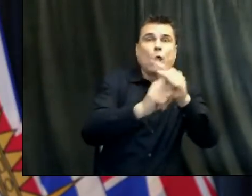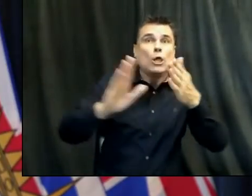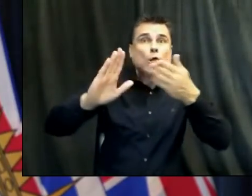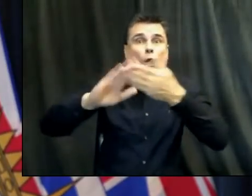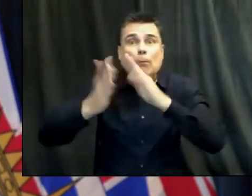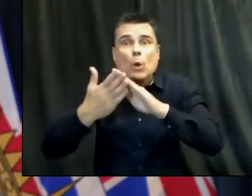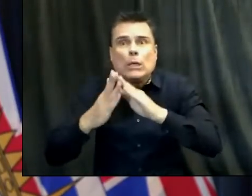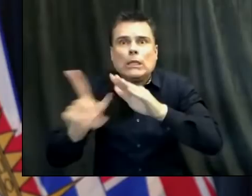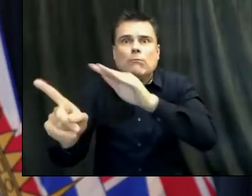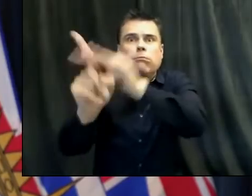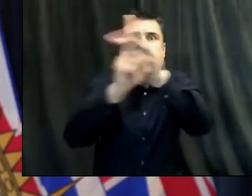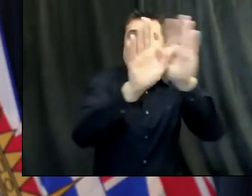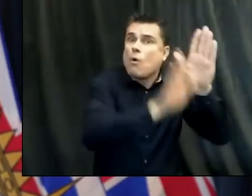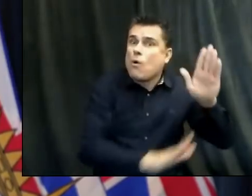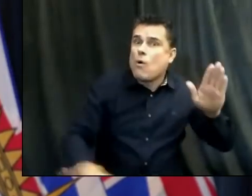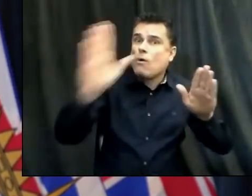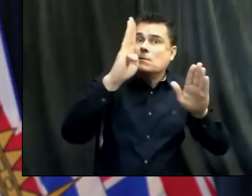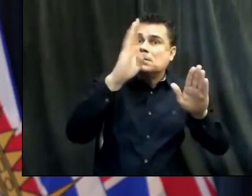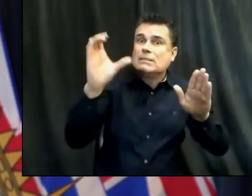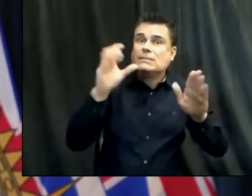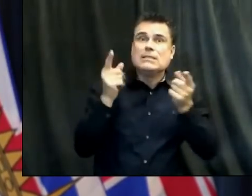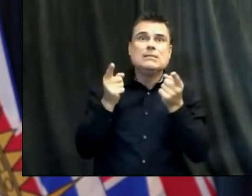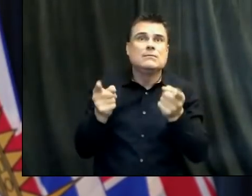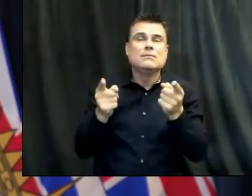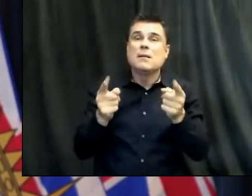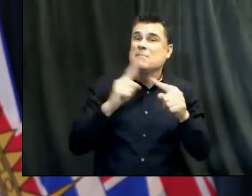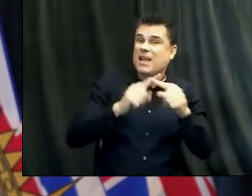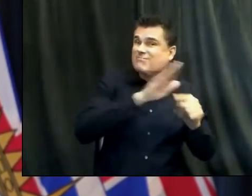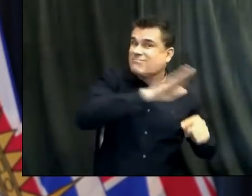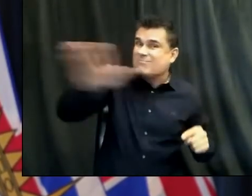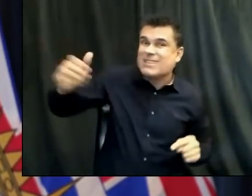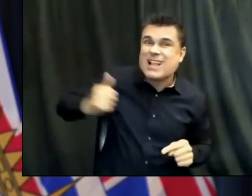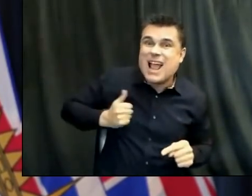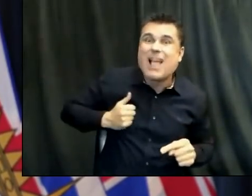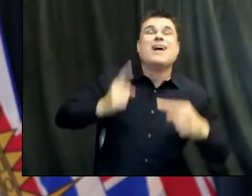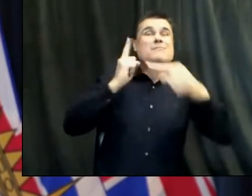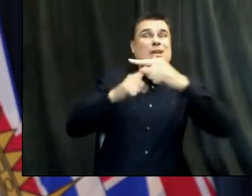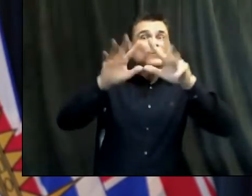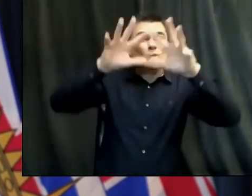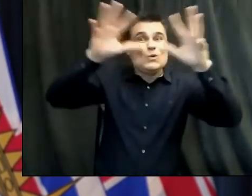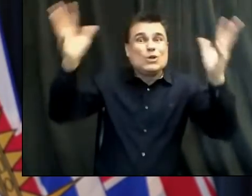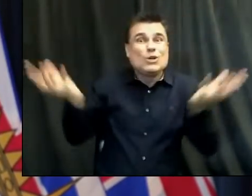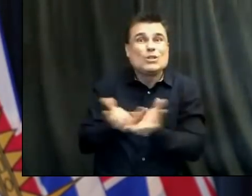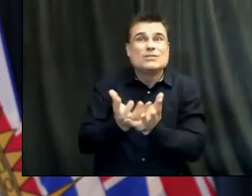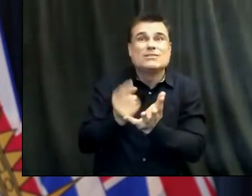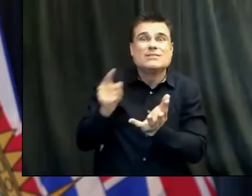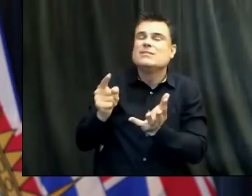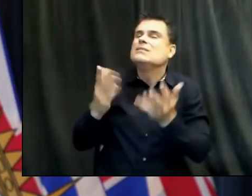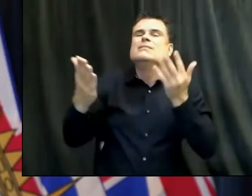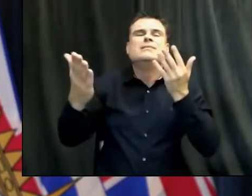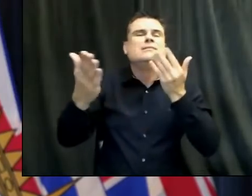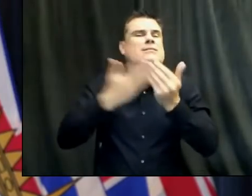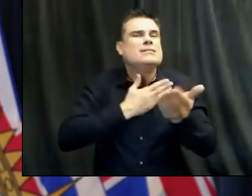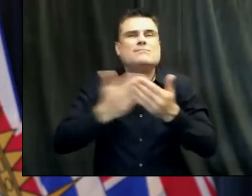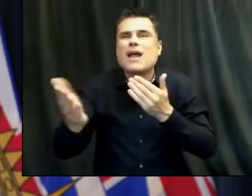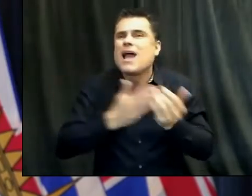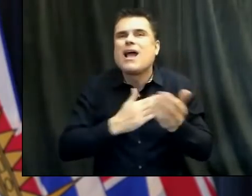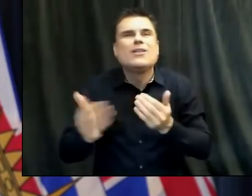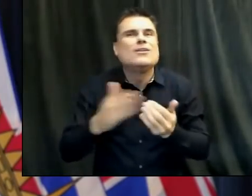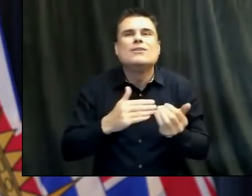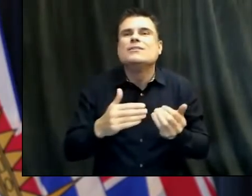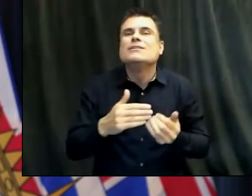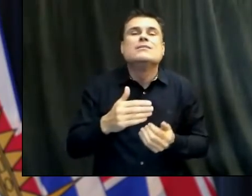And it does not recognize any race or any color or any sex or any